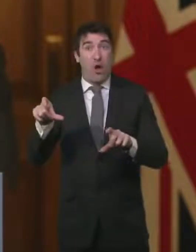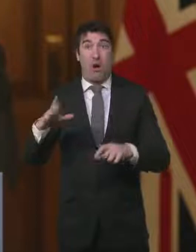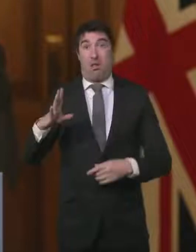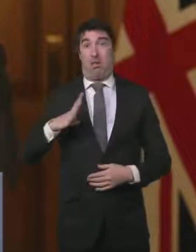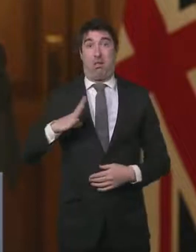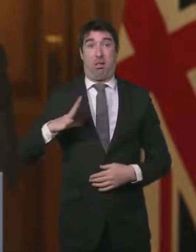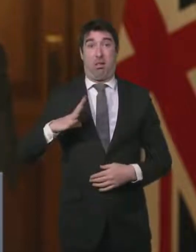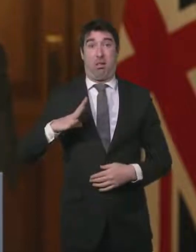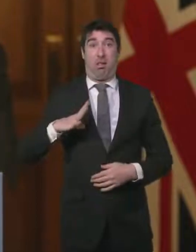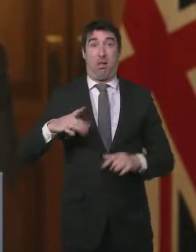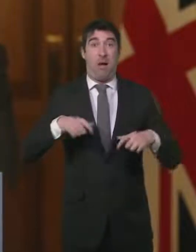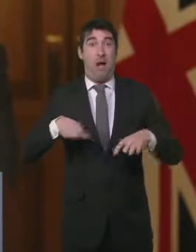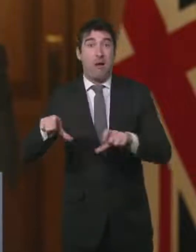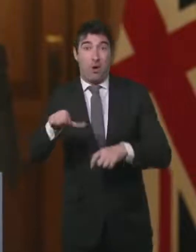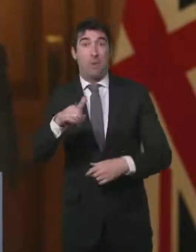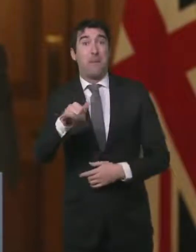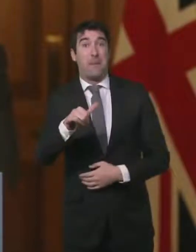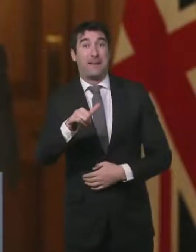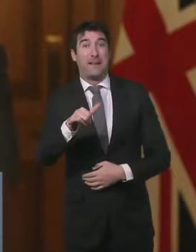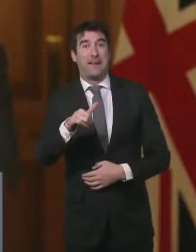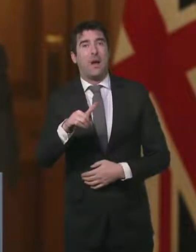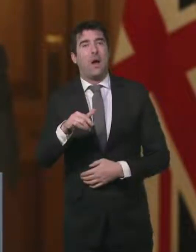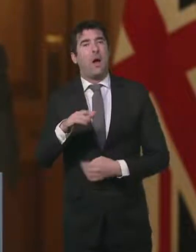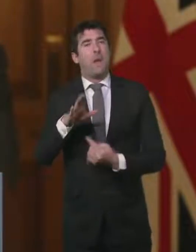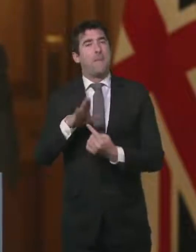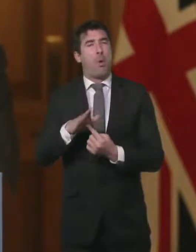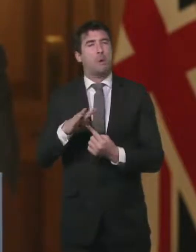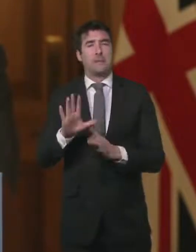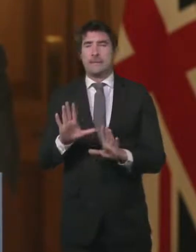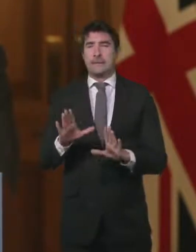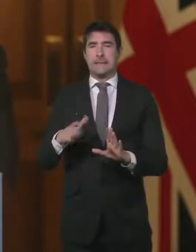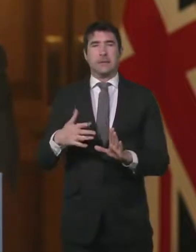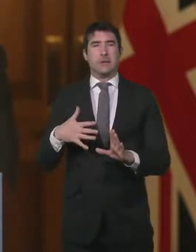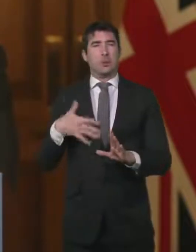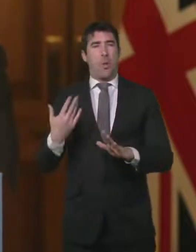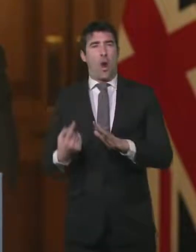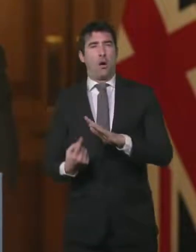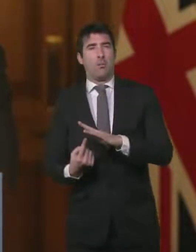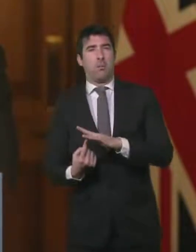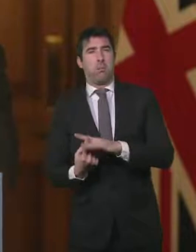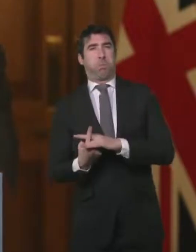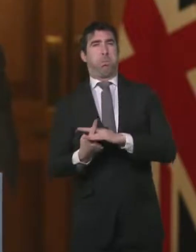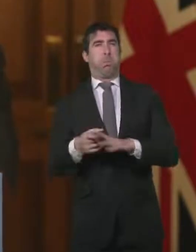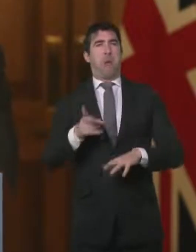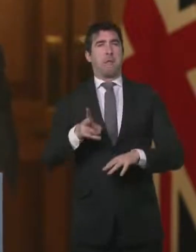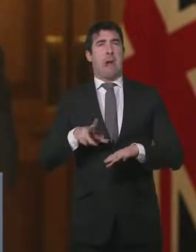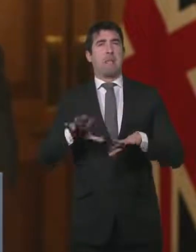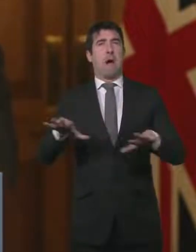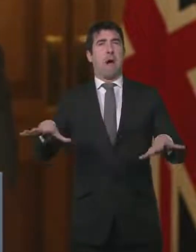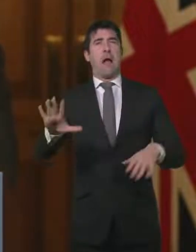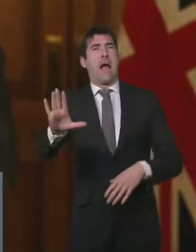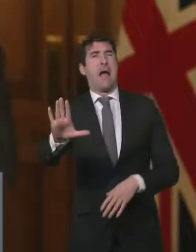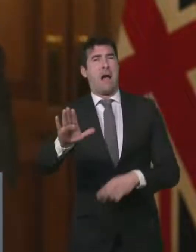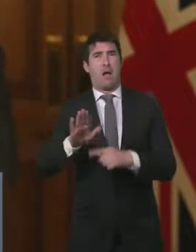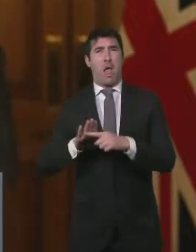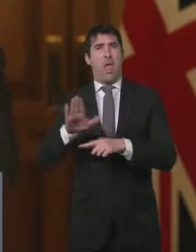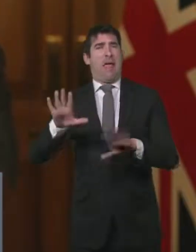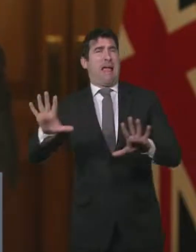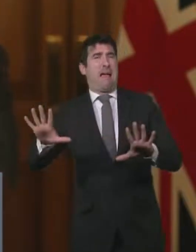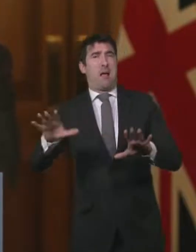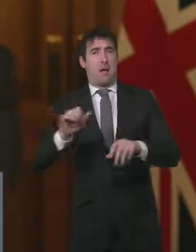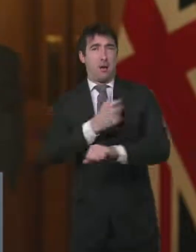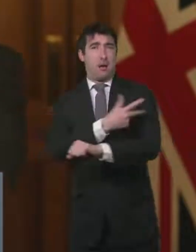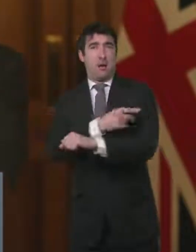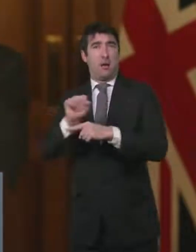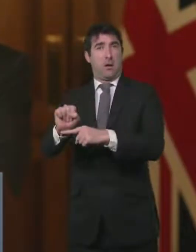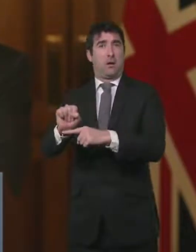to protect ourselves against the virus for a while to come. But the hope is basically that we'll be able to move